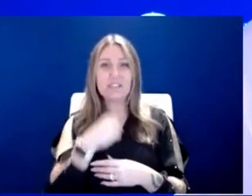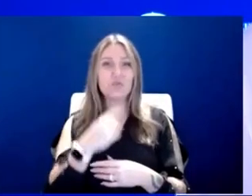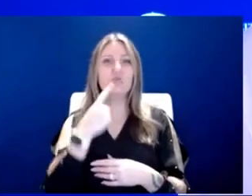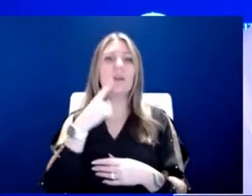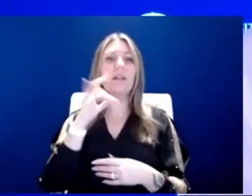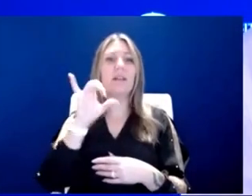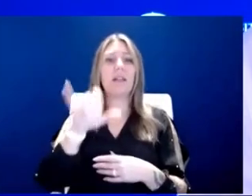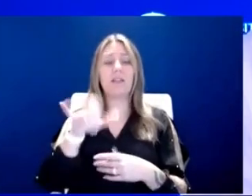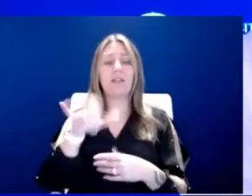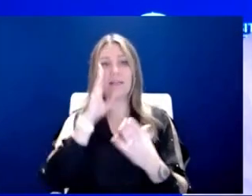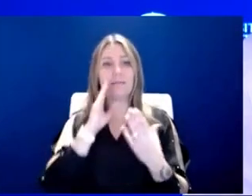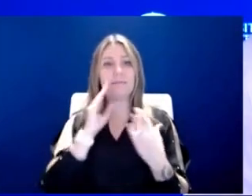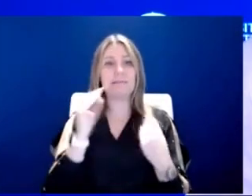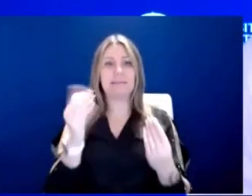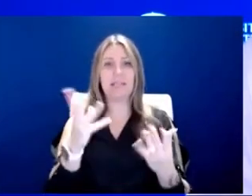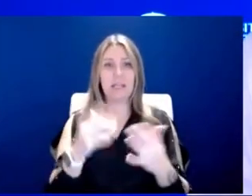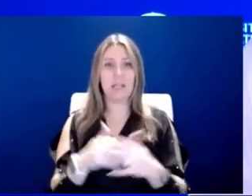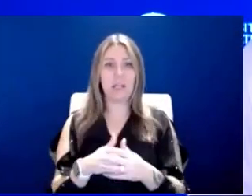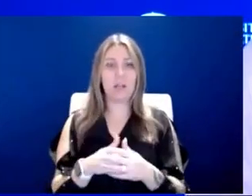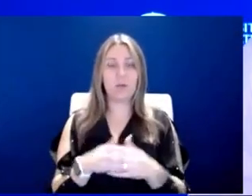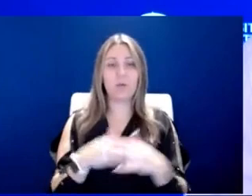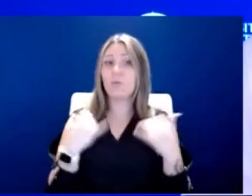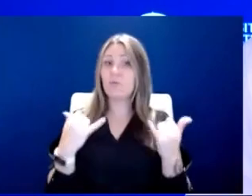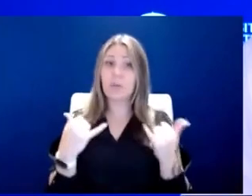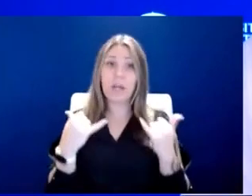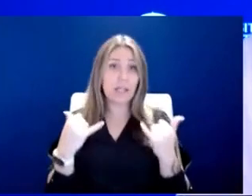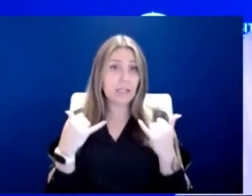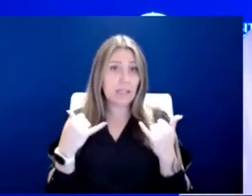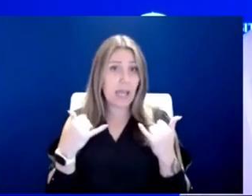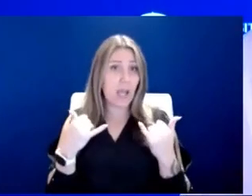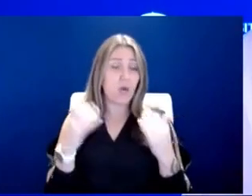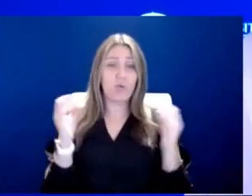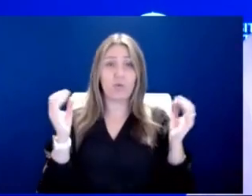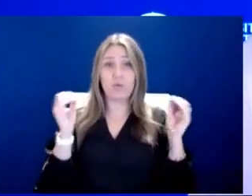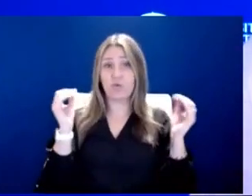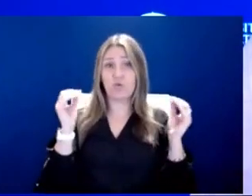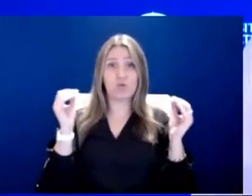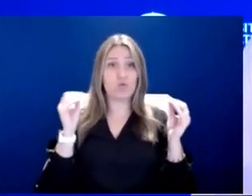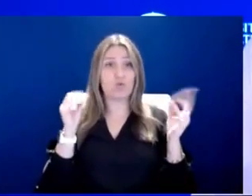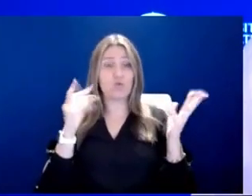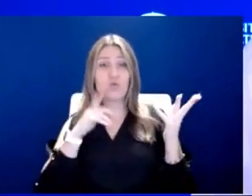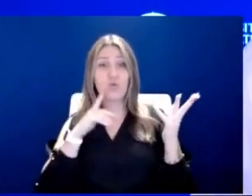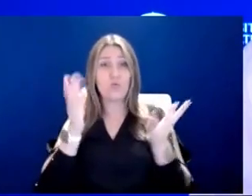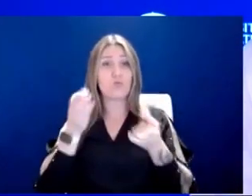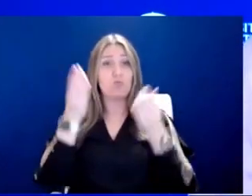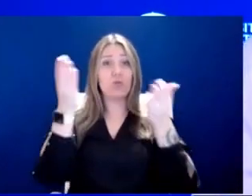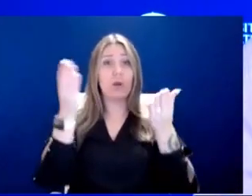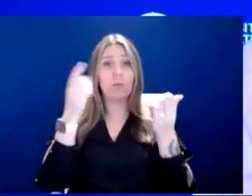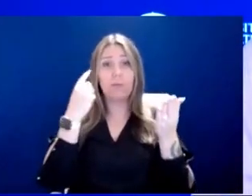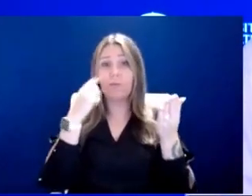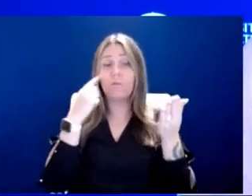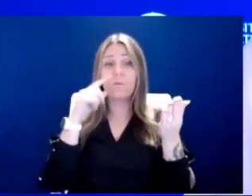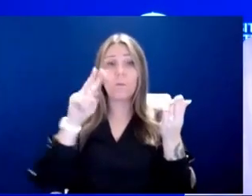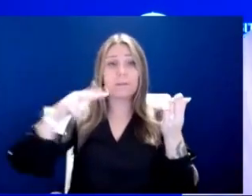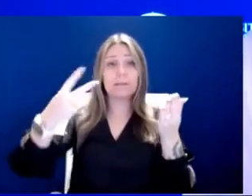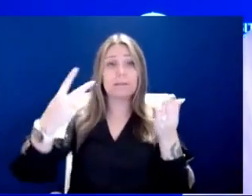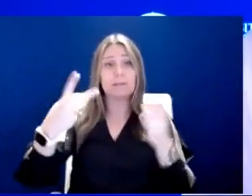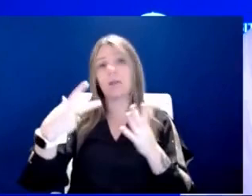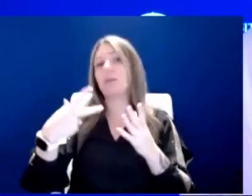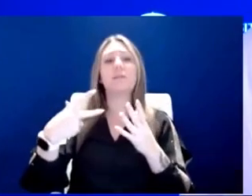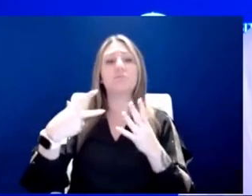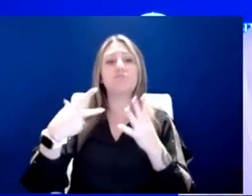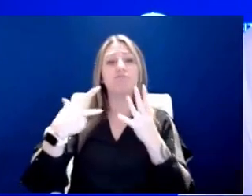right now there is no indication or recommendation to get a second boost, if you will. So that would be a 4th dose if you